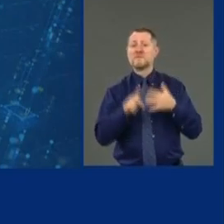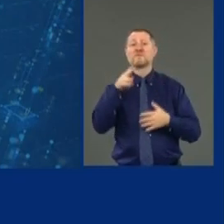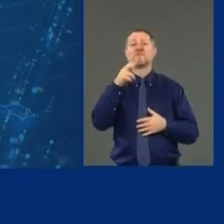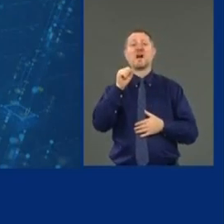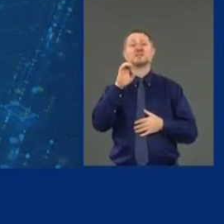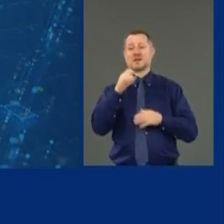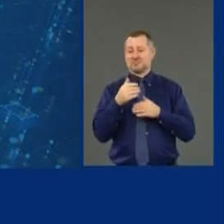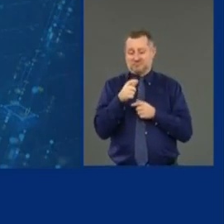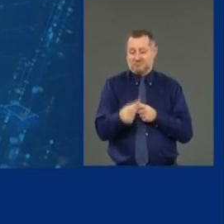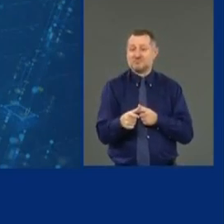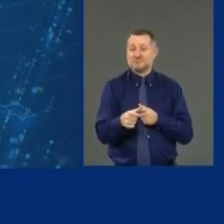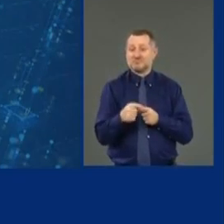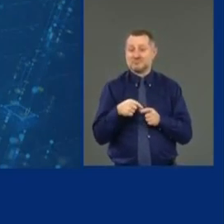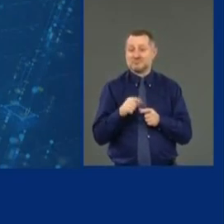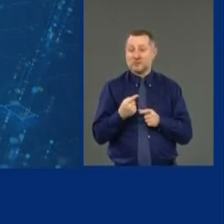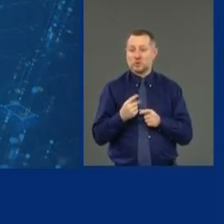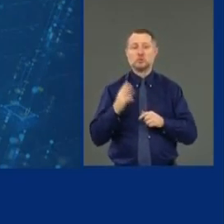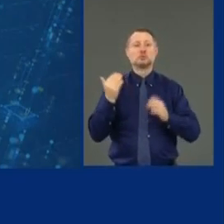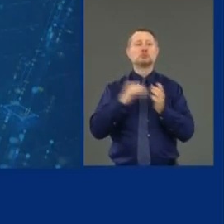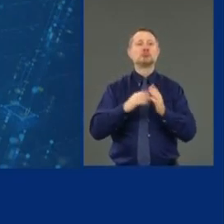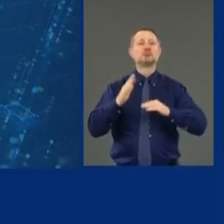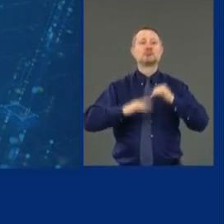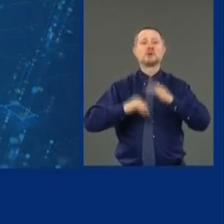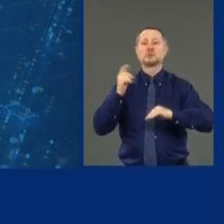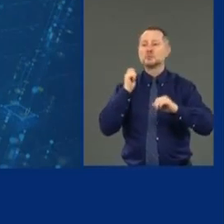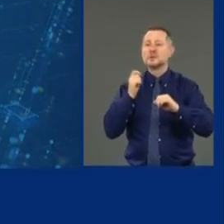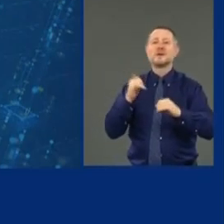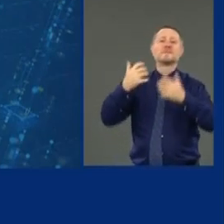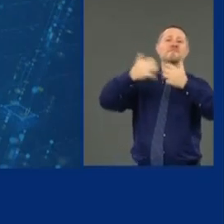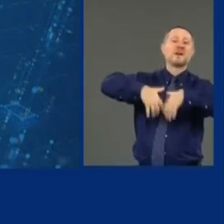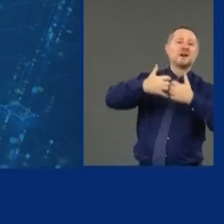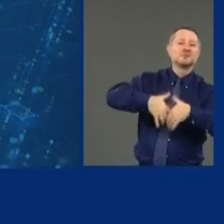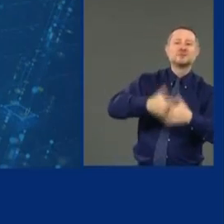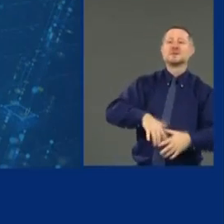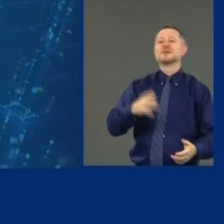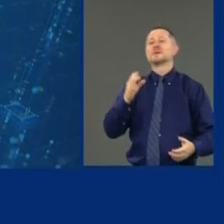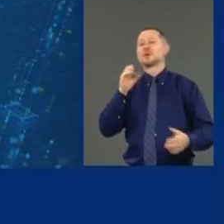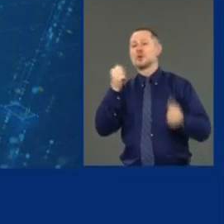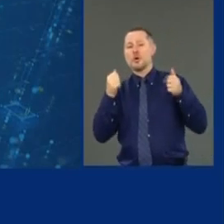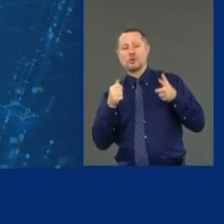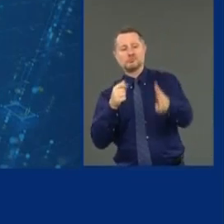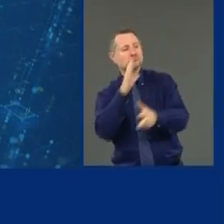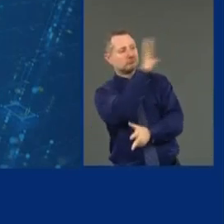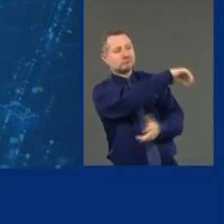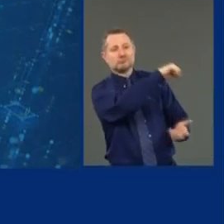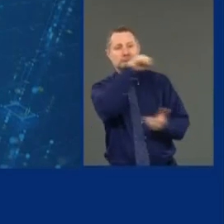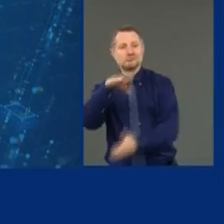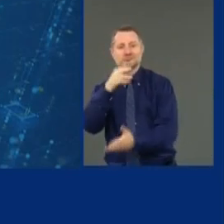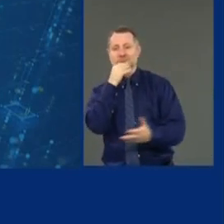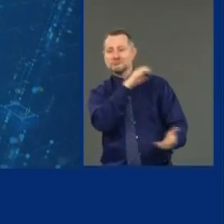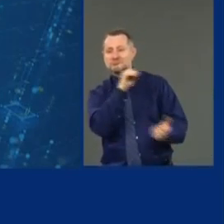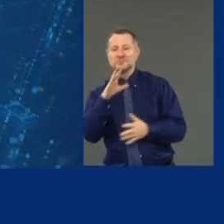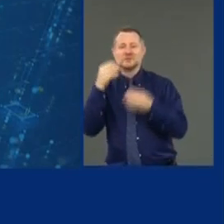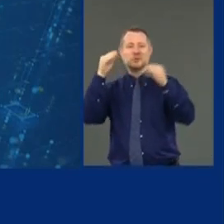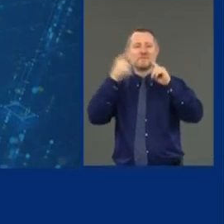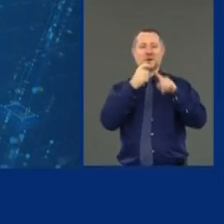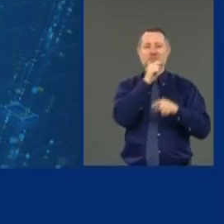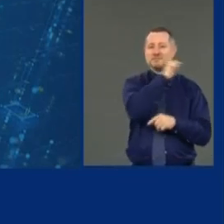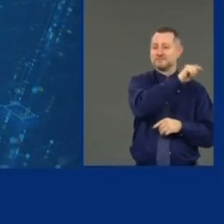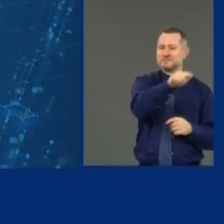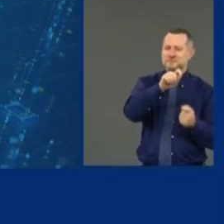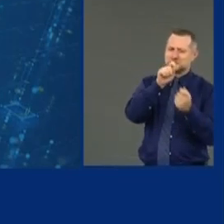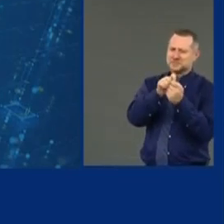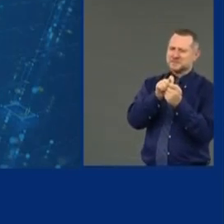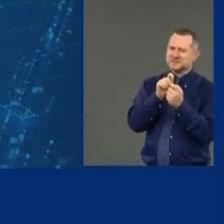construction, manufacturing, curbside retail by specific guidelines. The other regions have all hit phase